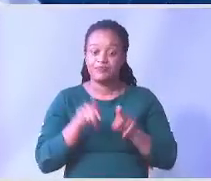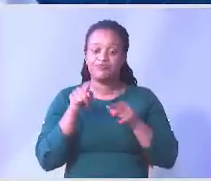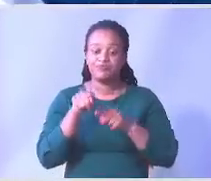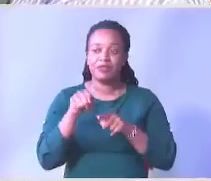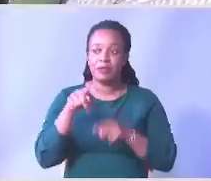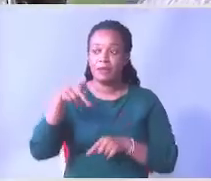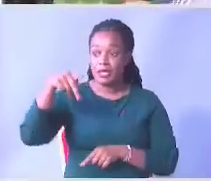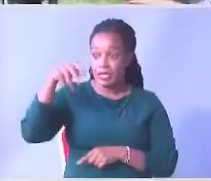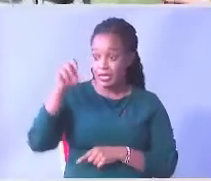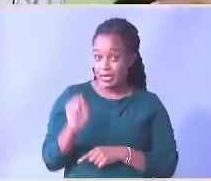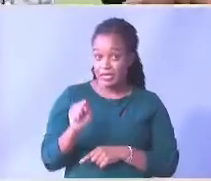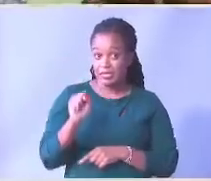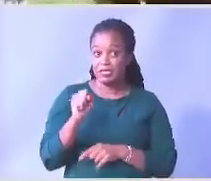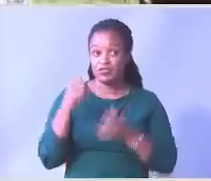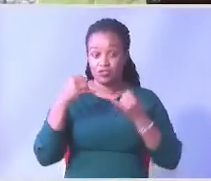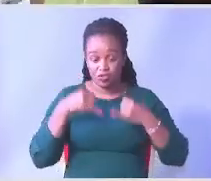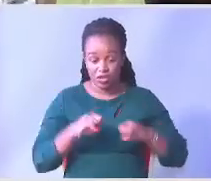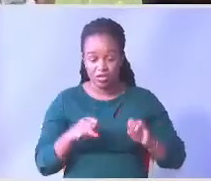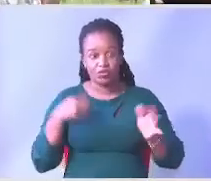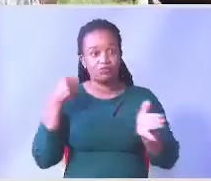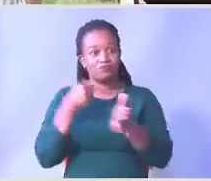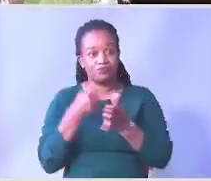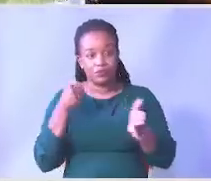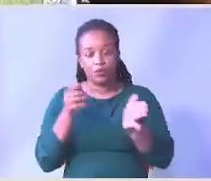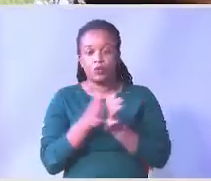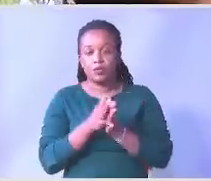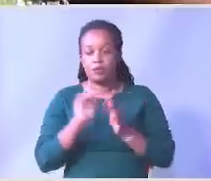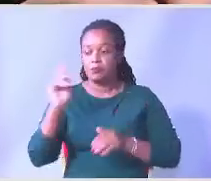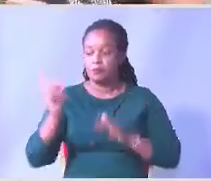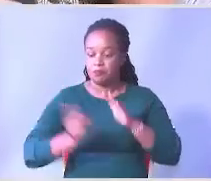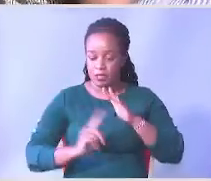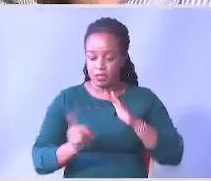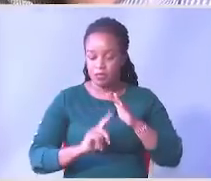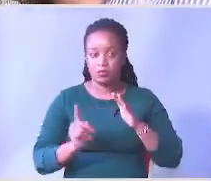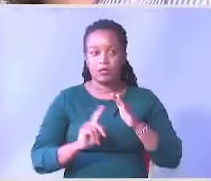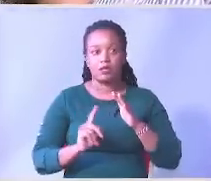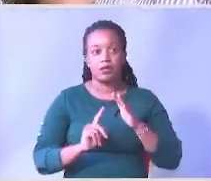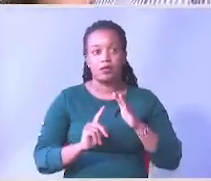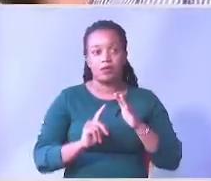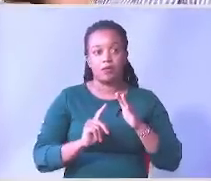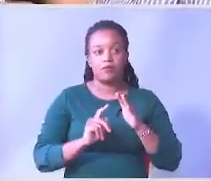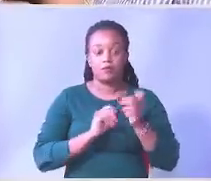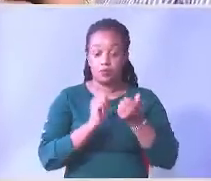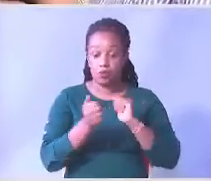of interfering and colluding with the Ministry of Sports officials to allegedly deny